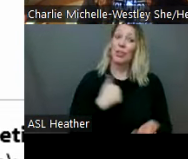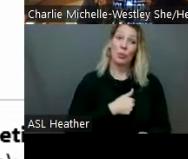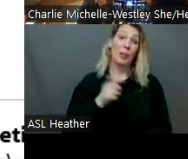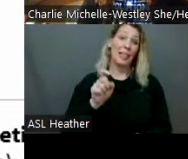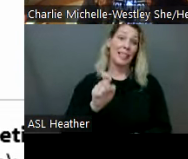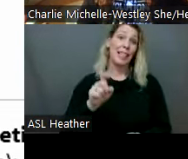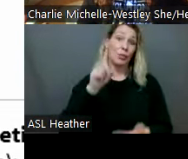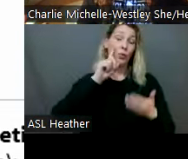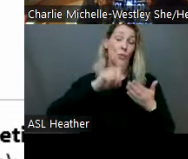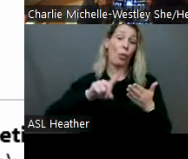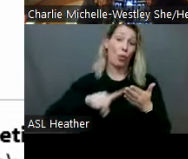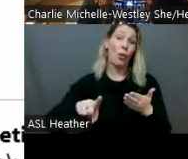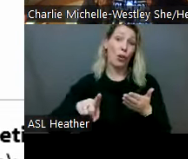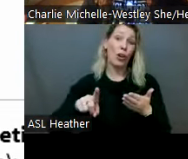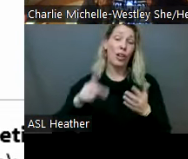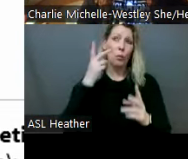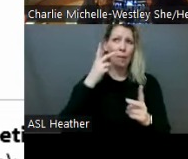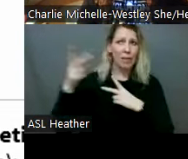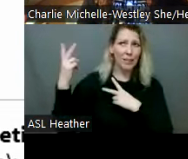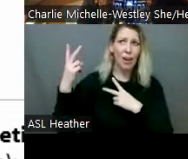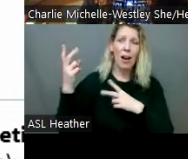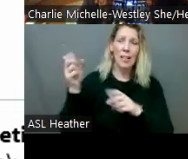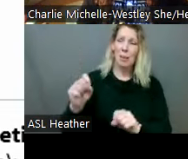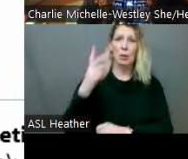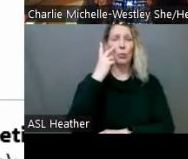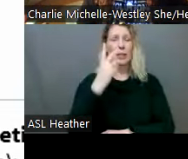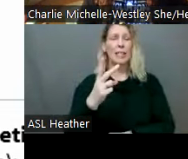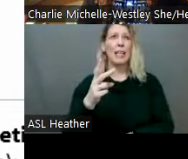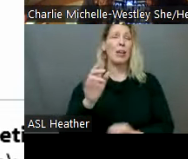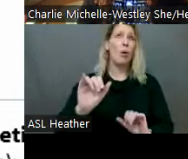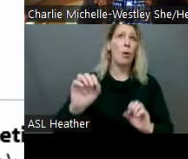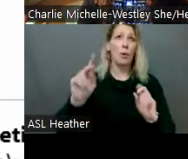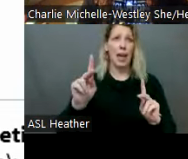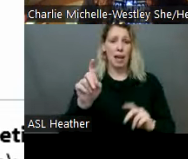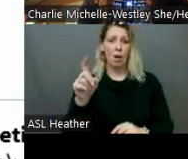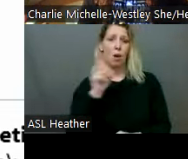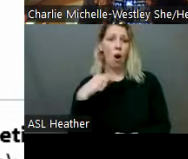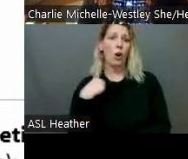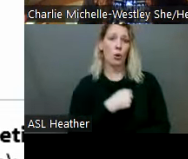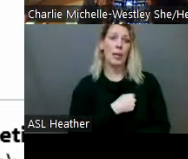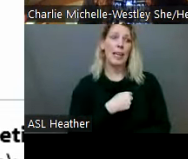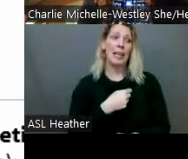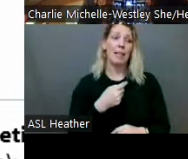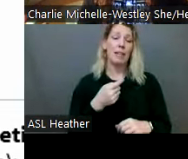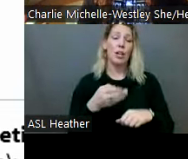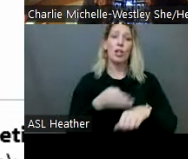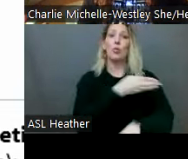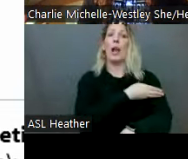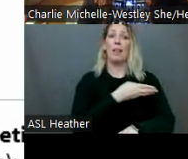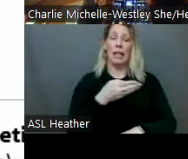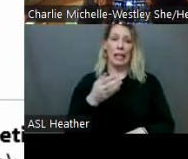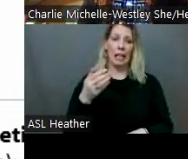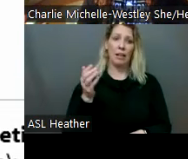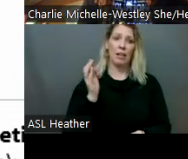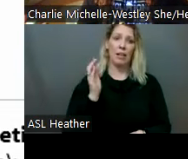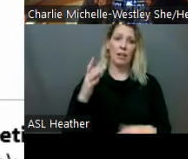of reflect on to be able to see, like, okay, are we strengthening the